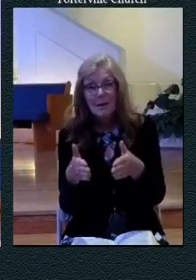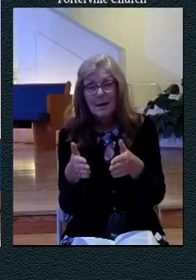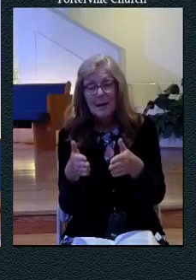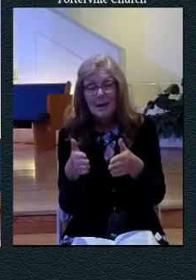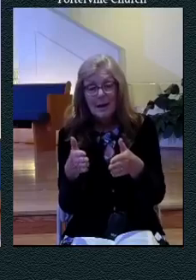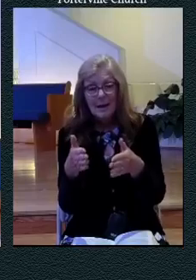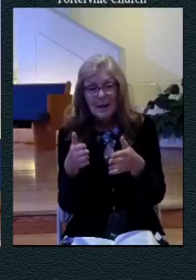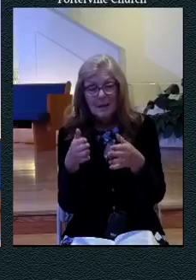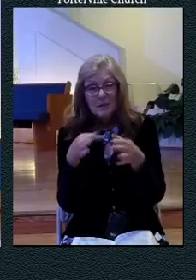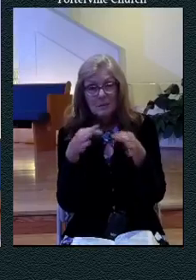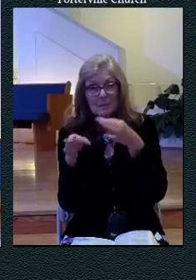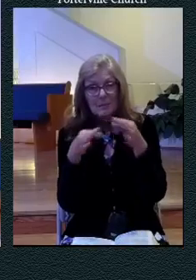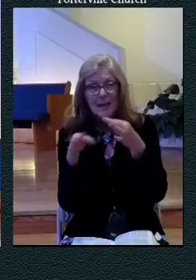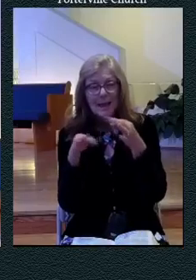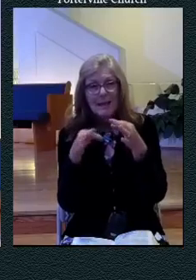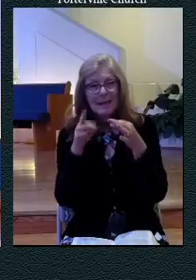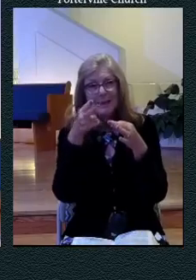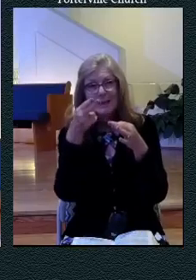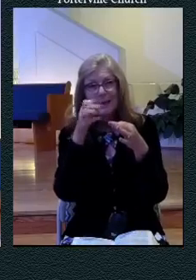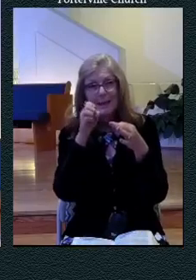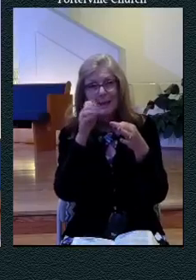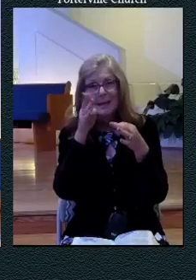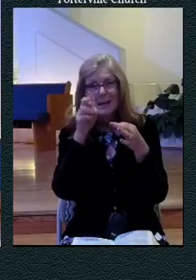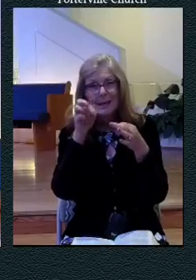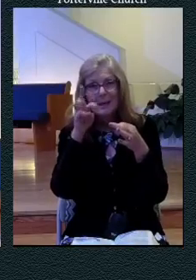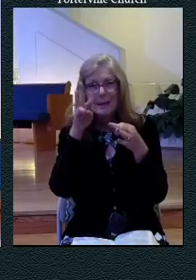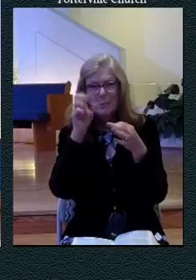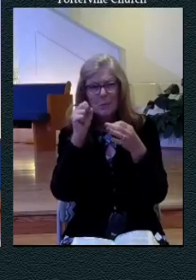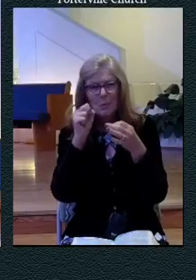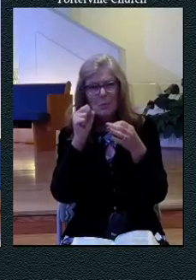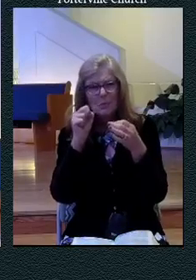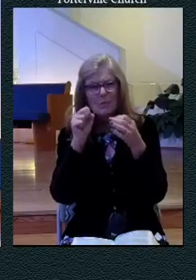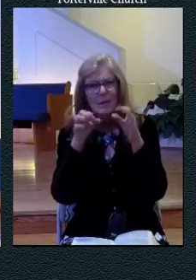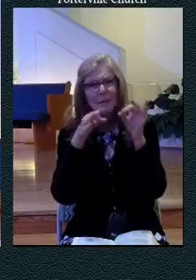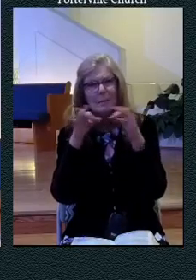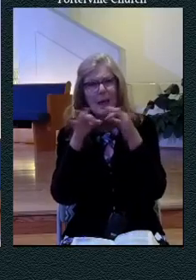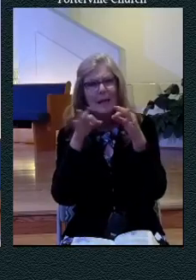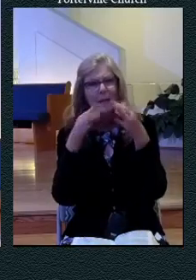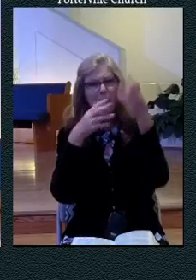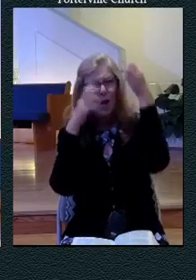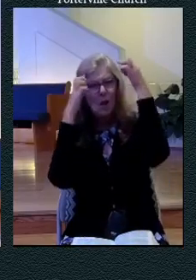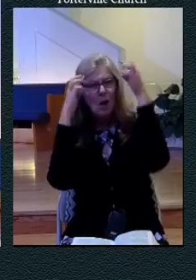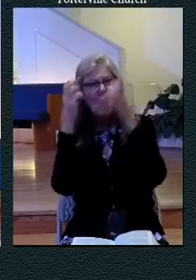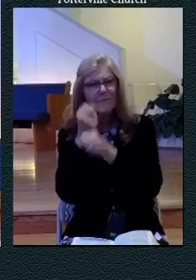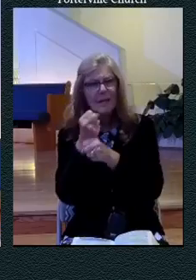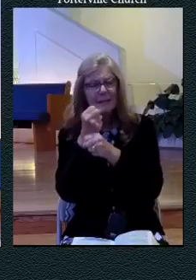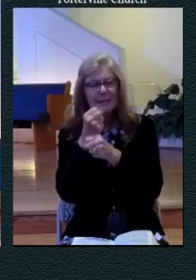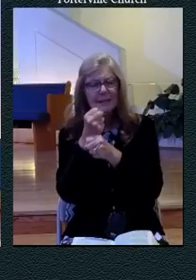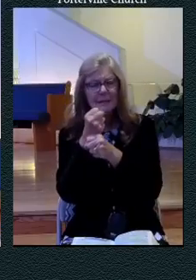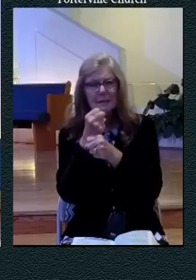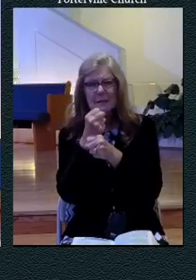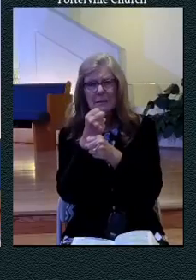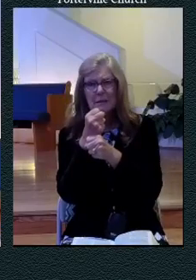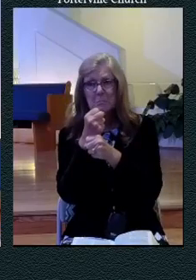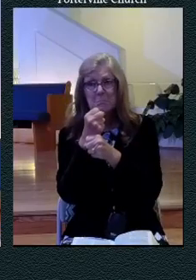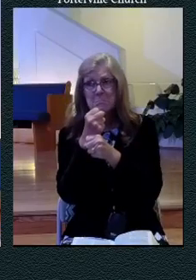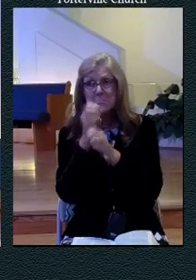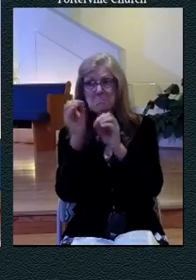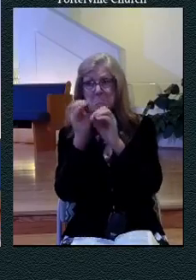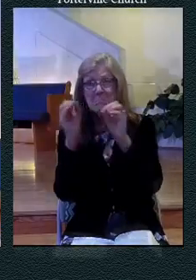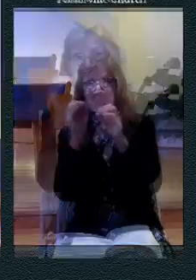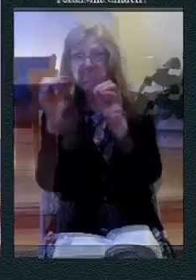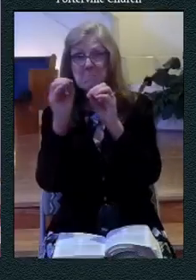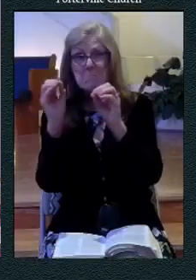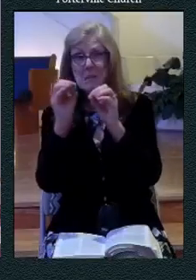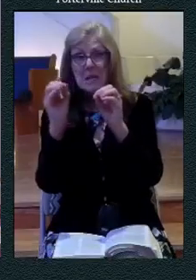Hebrews. If you read through it, it talks about this confidence. This strong confidence that nothing can shake. I looked